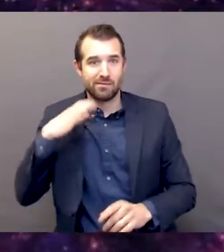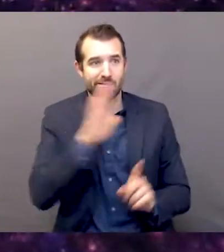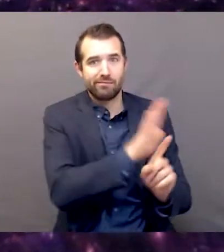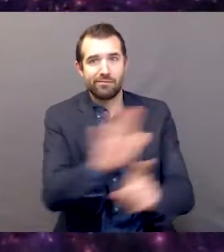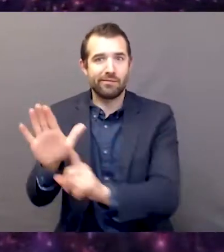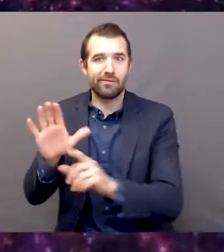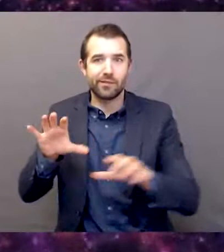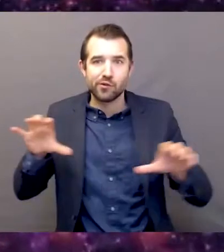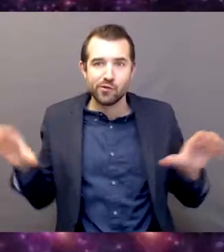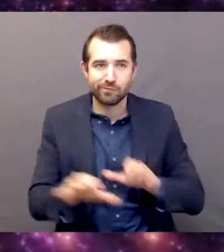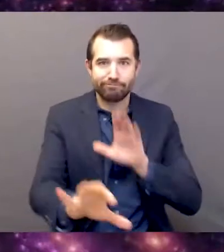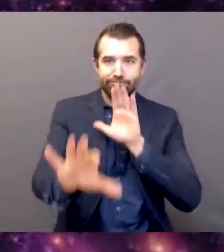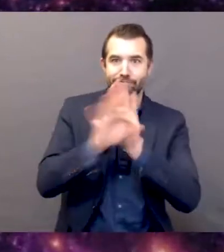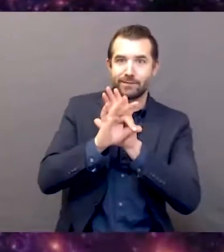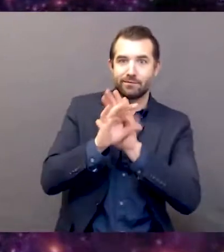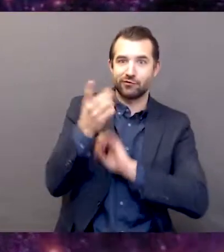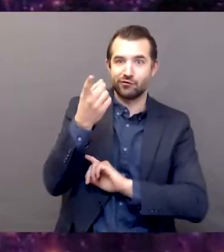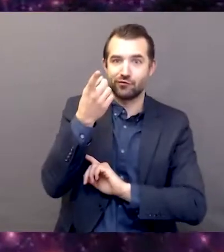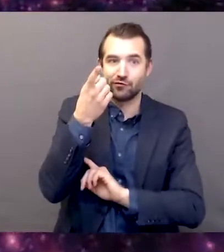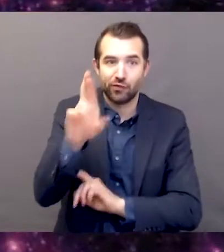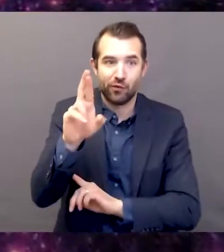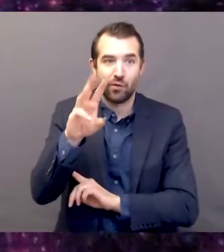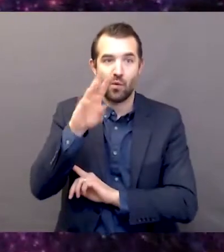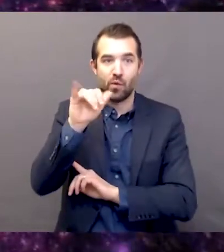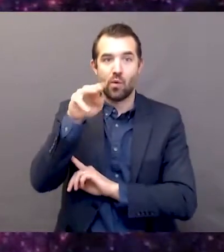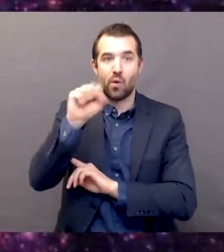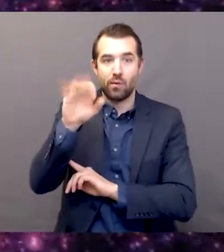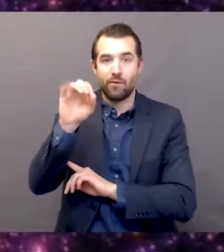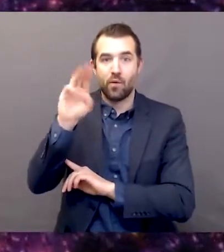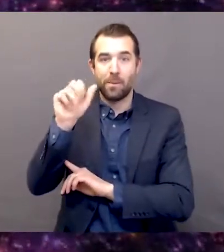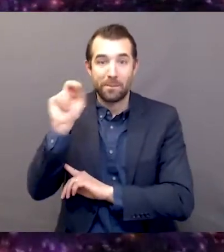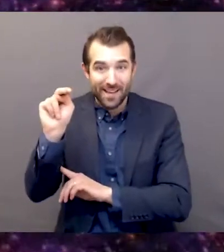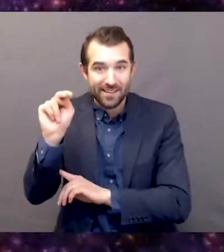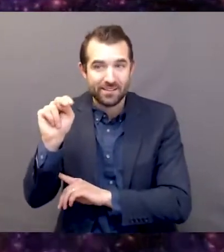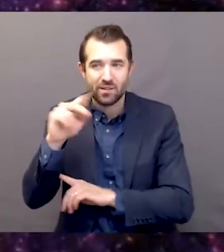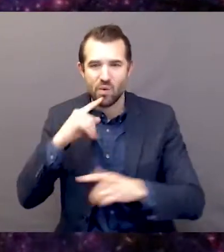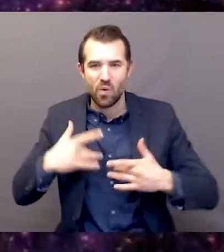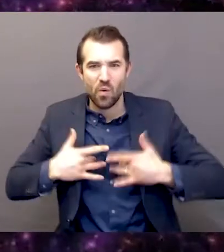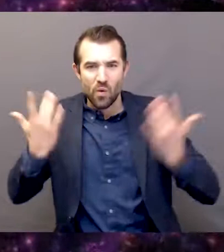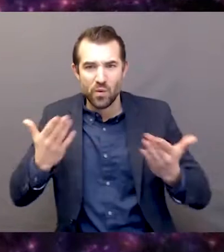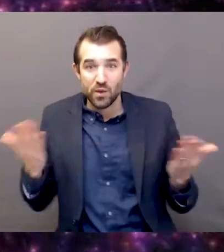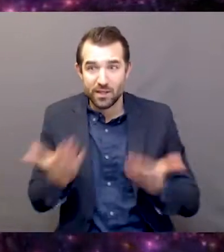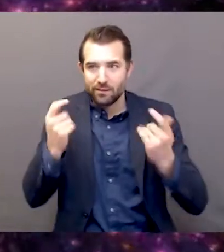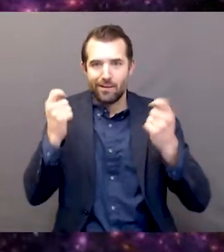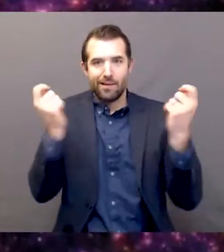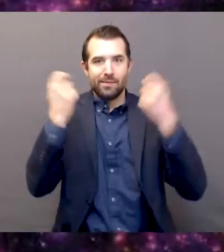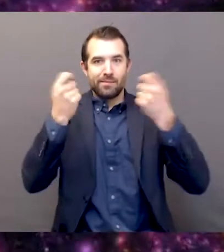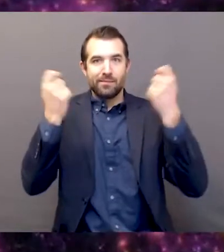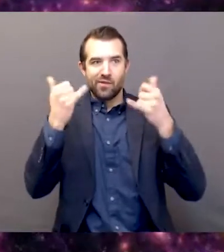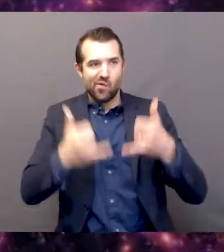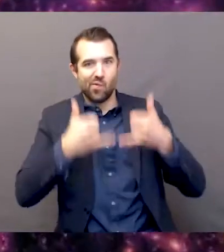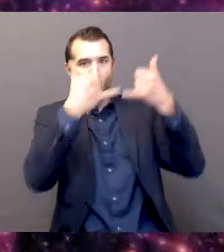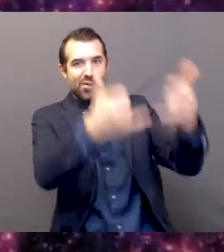Forman. It is a true pleasure to join you today to celebrate Smithsonian scholarship. I want to be brief